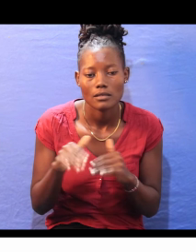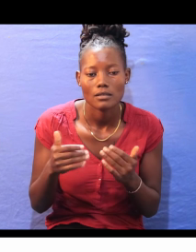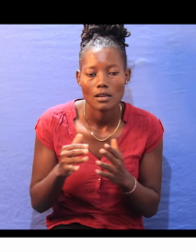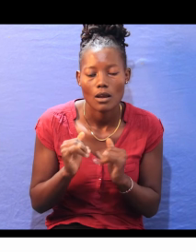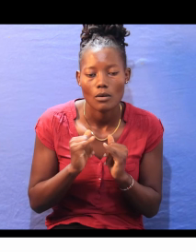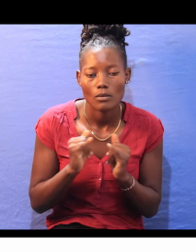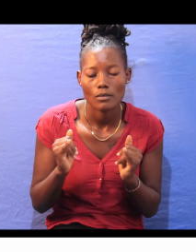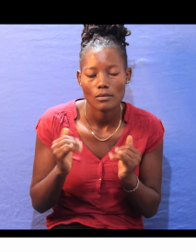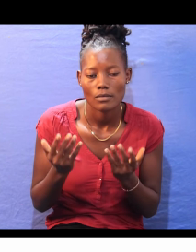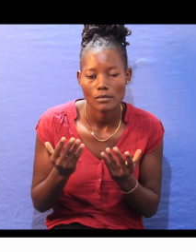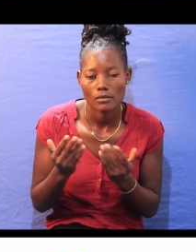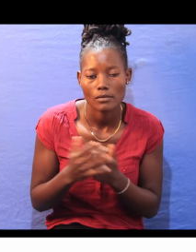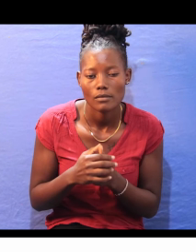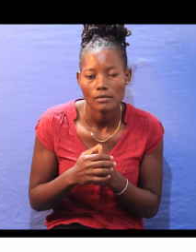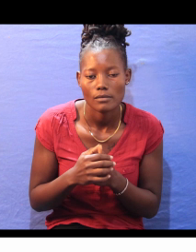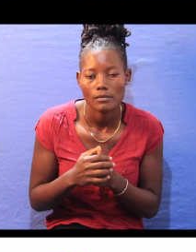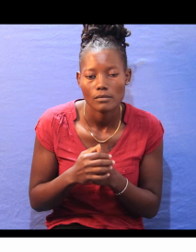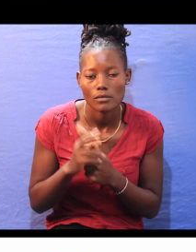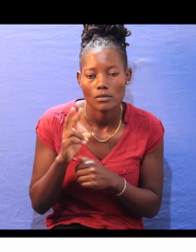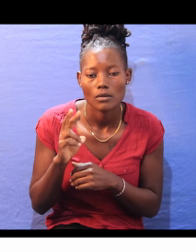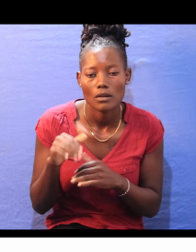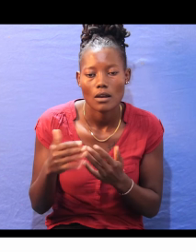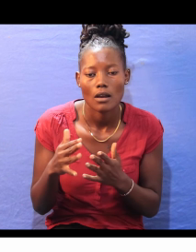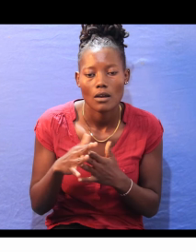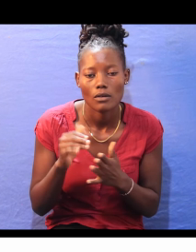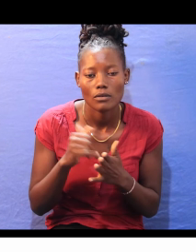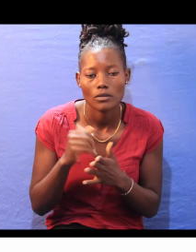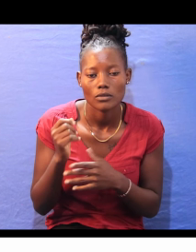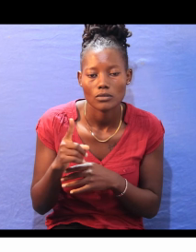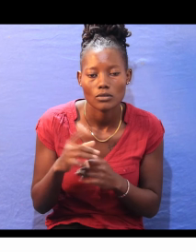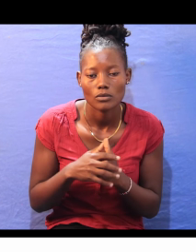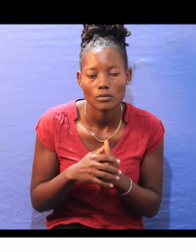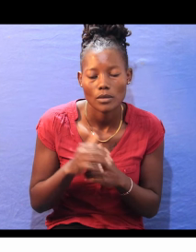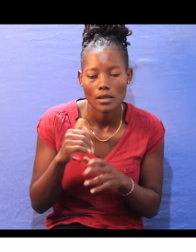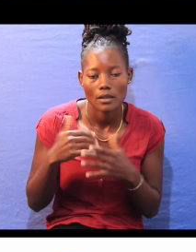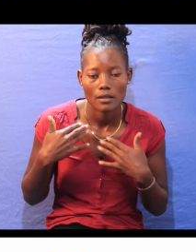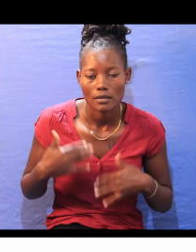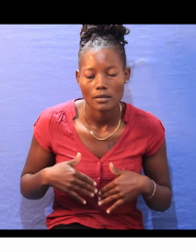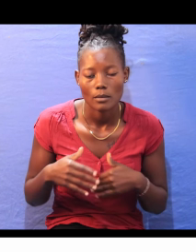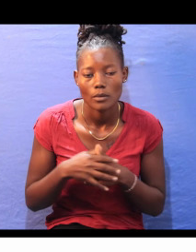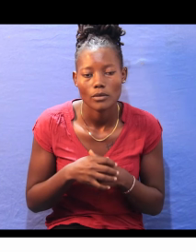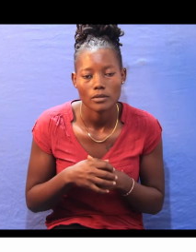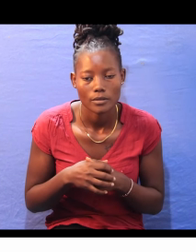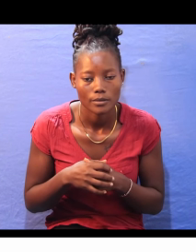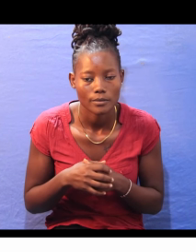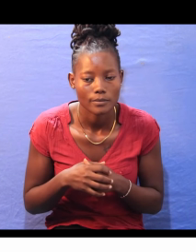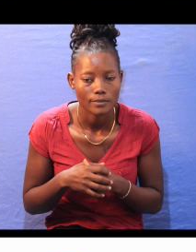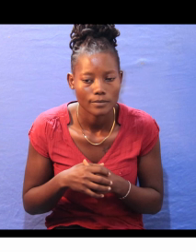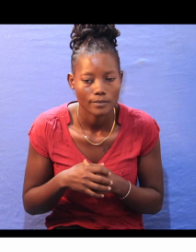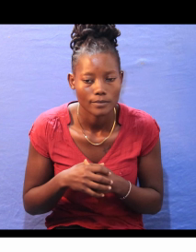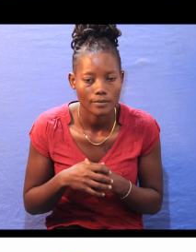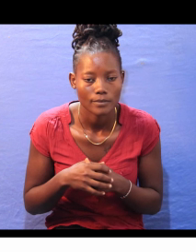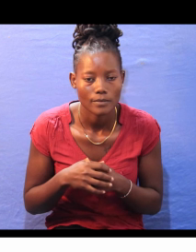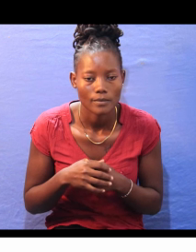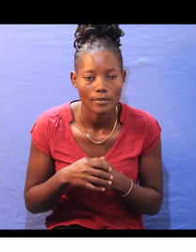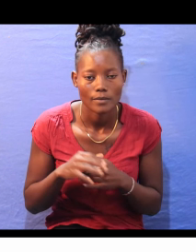clean have a ratio to the clean and jerk of about 85 to 90%. I would like